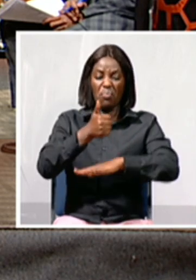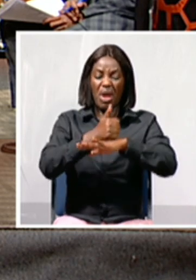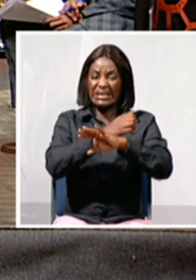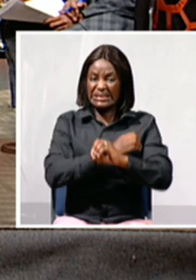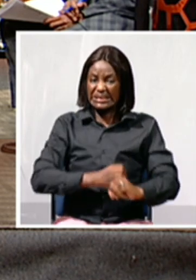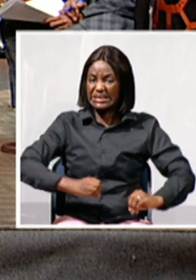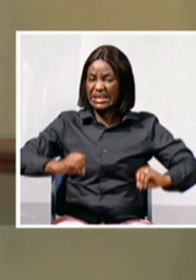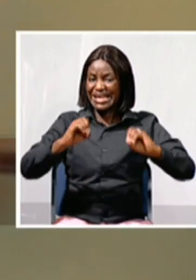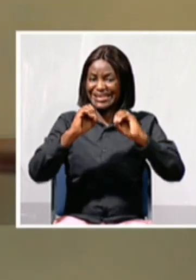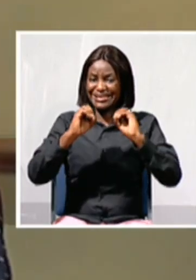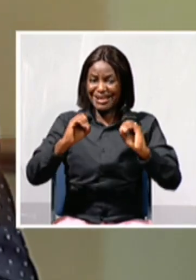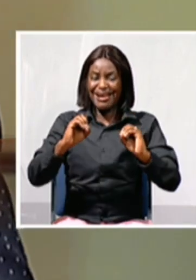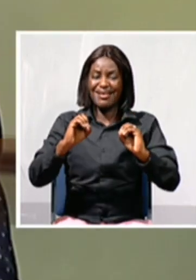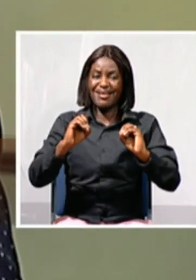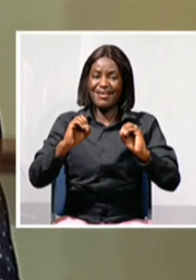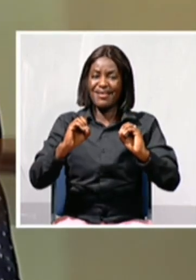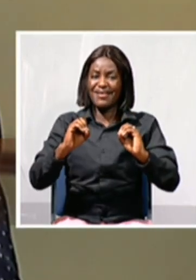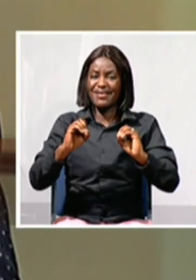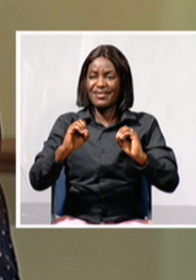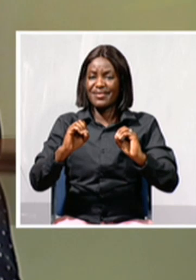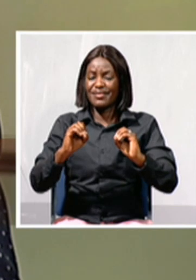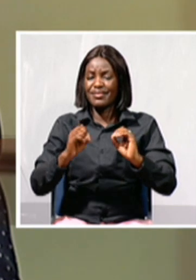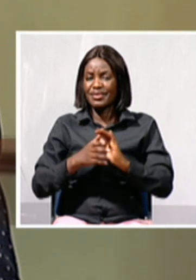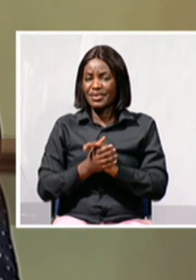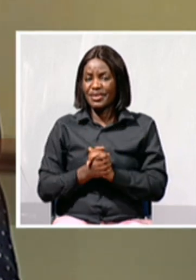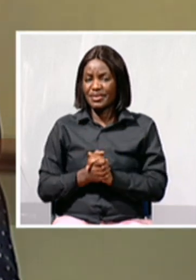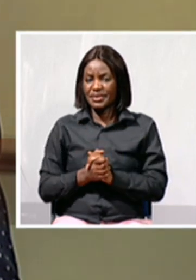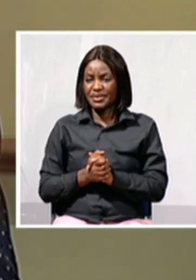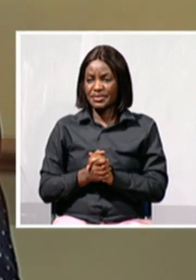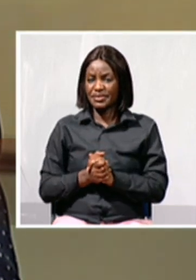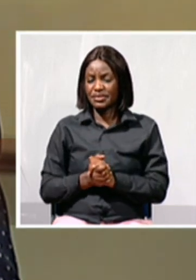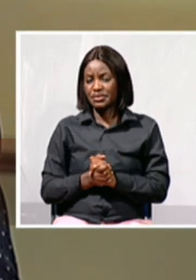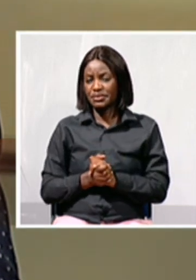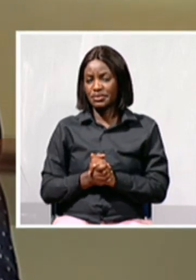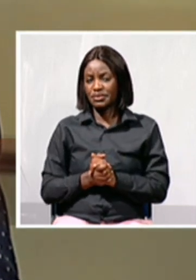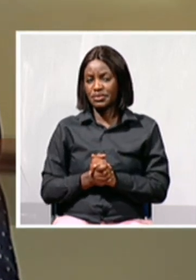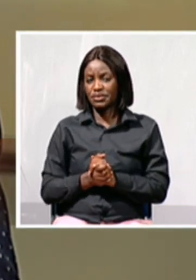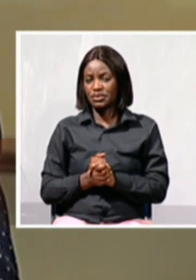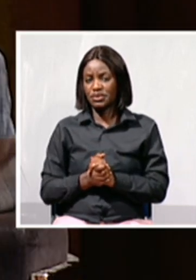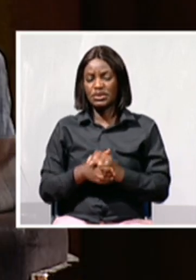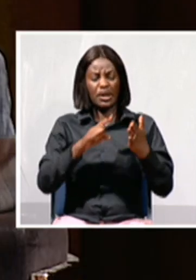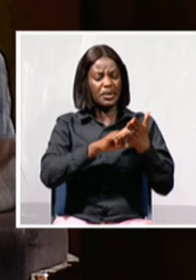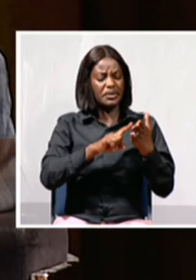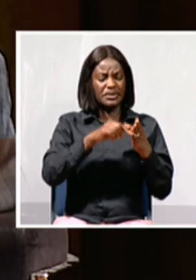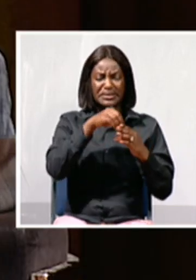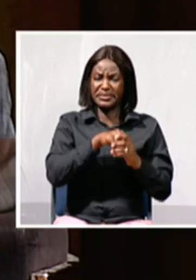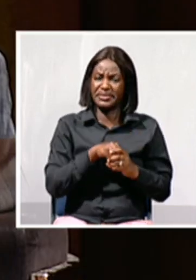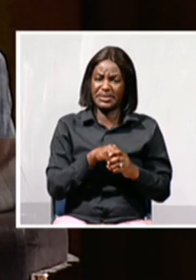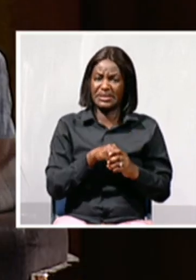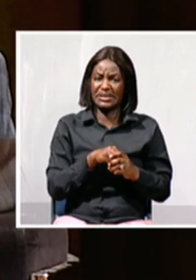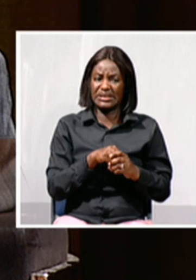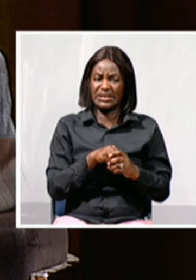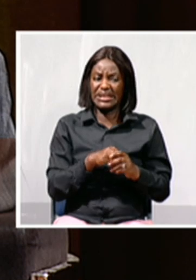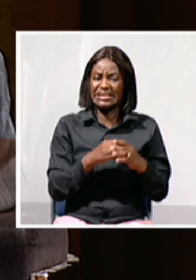sudden, we came out of, let me say, we came out of elections where it has been